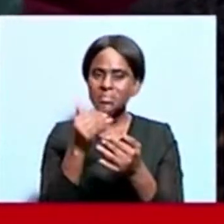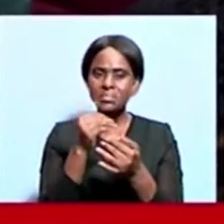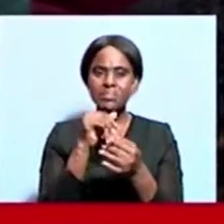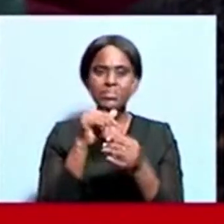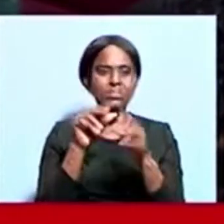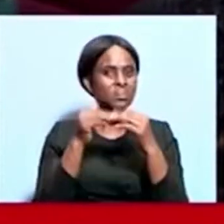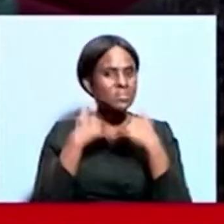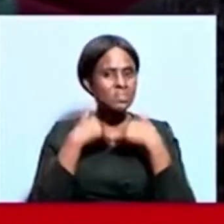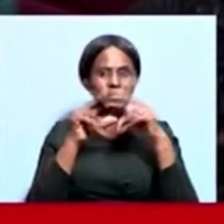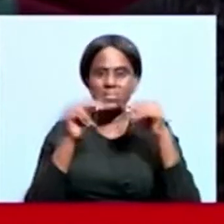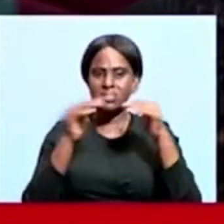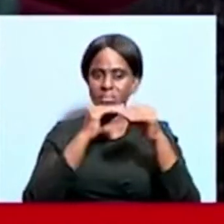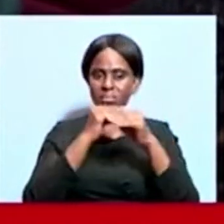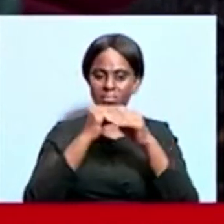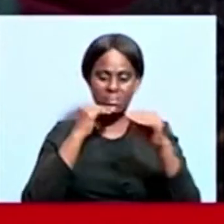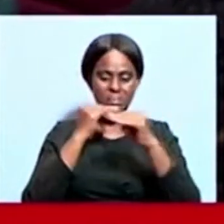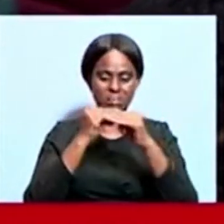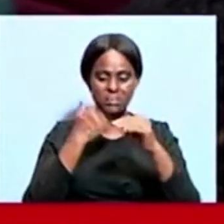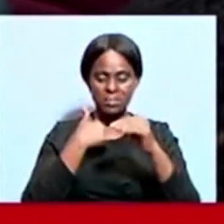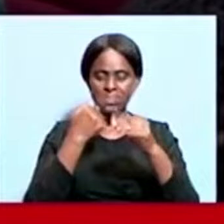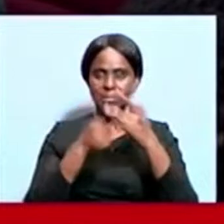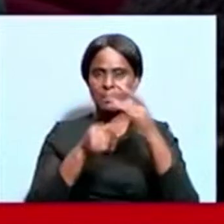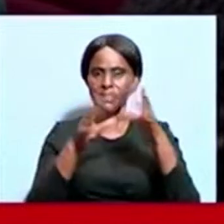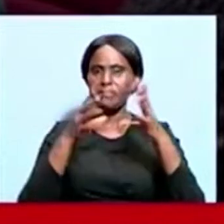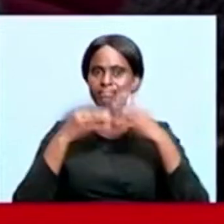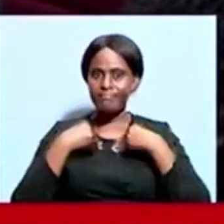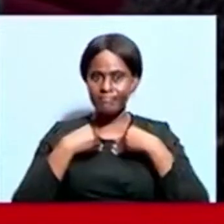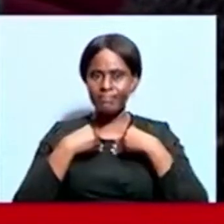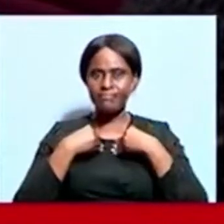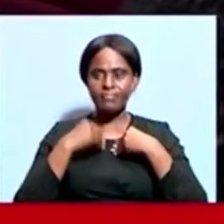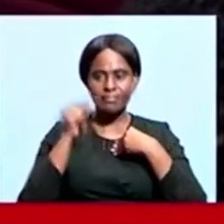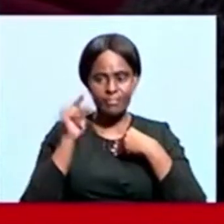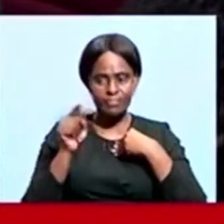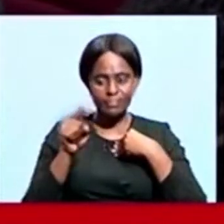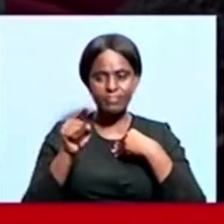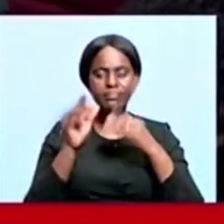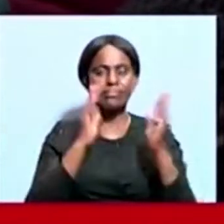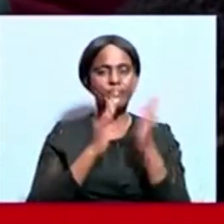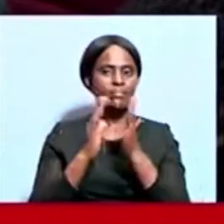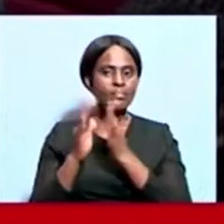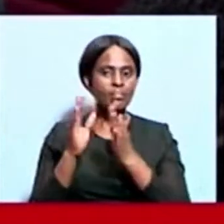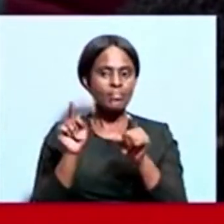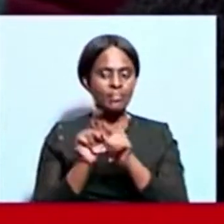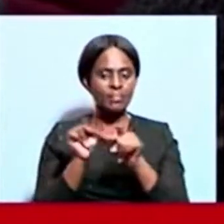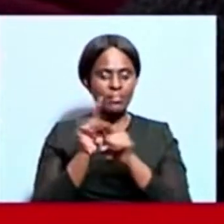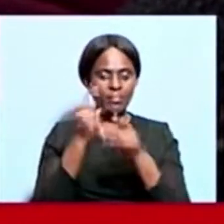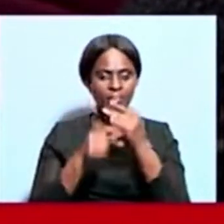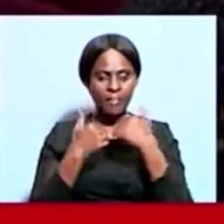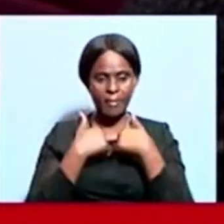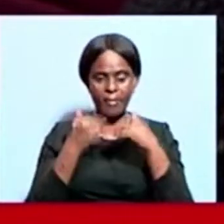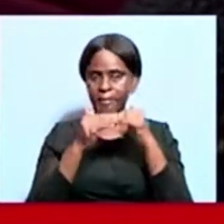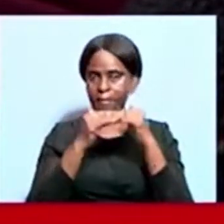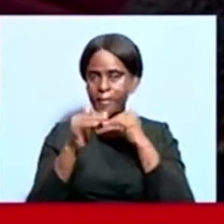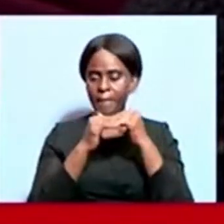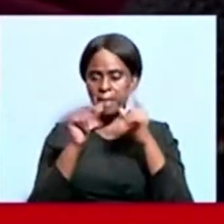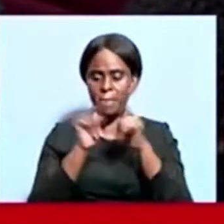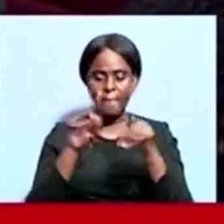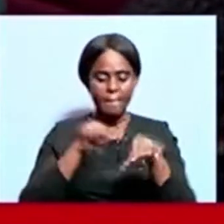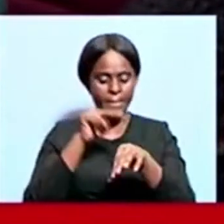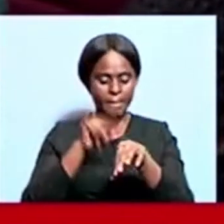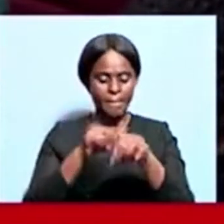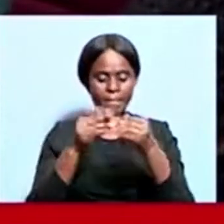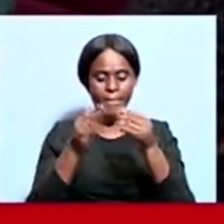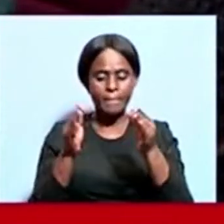standard contract, because it has to be administered by the what? By the order. The one that has got a standard contract is the national